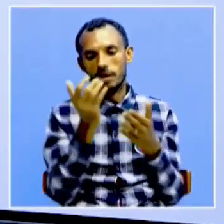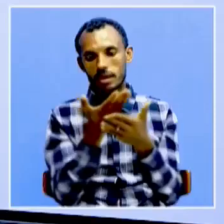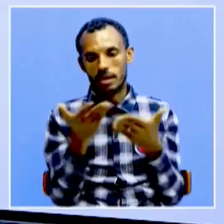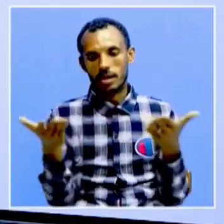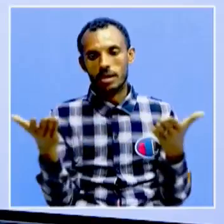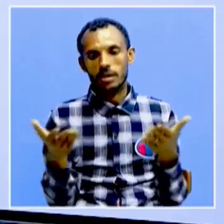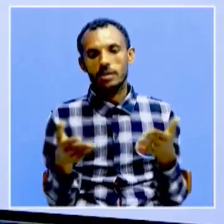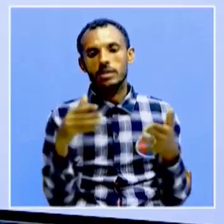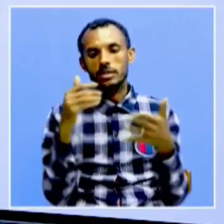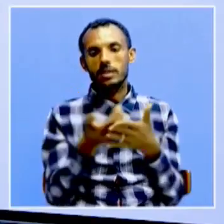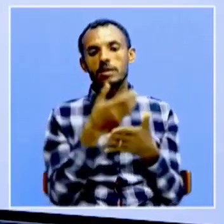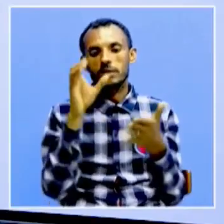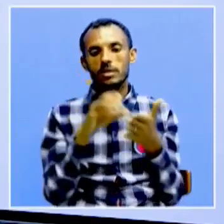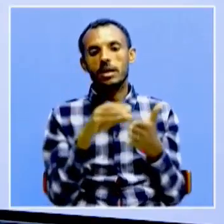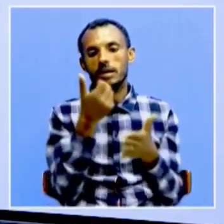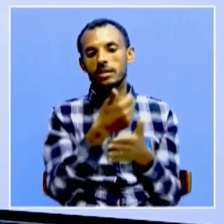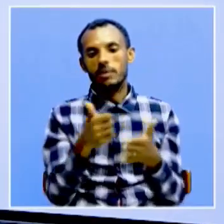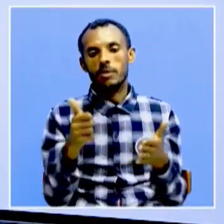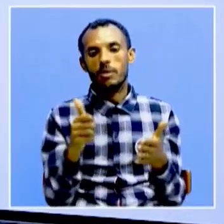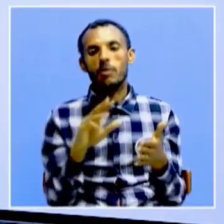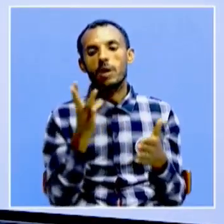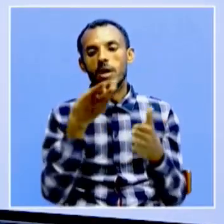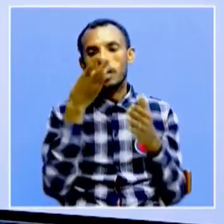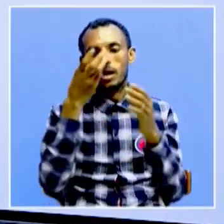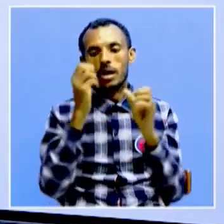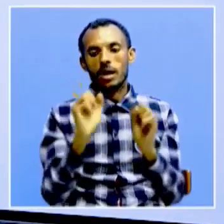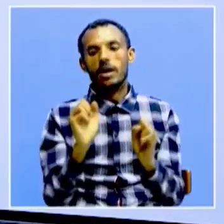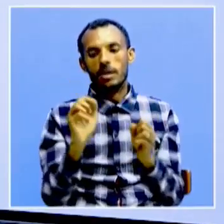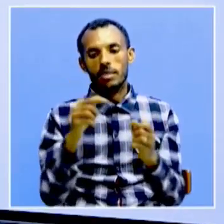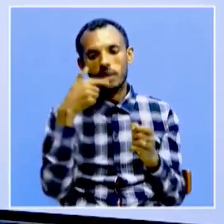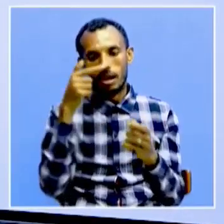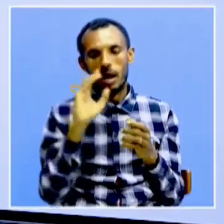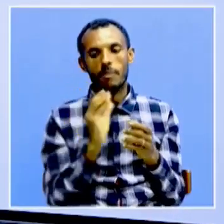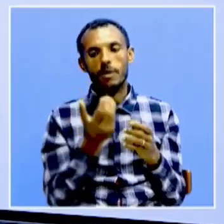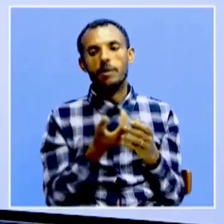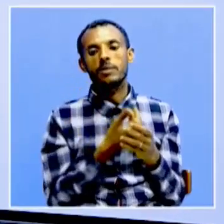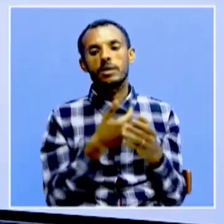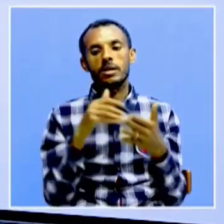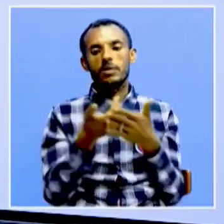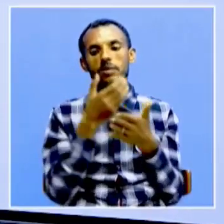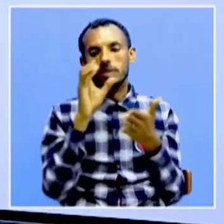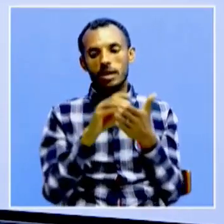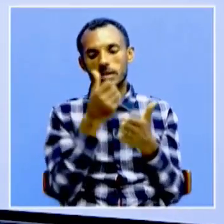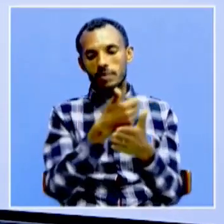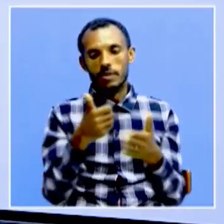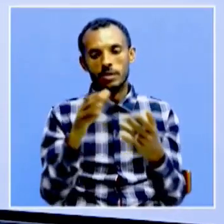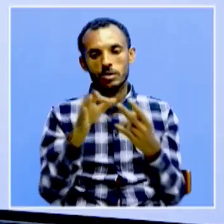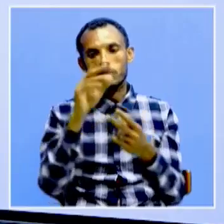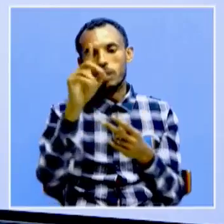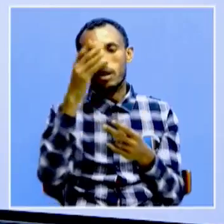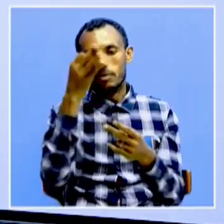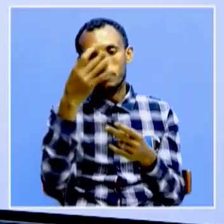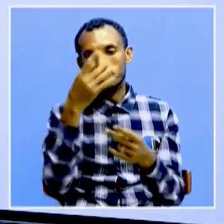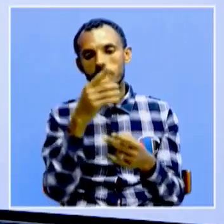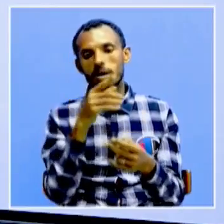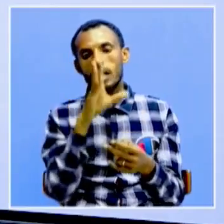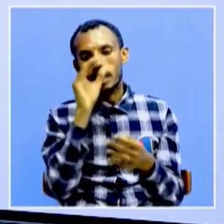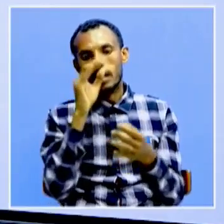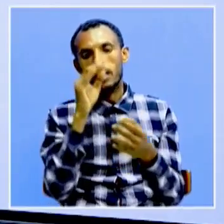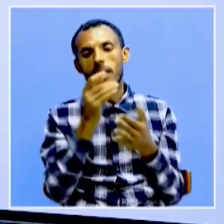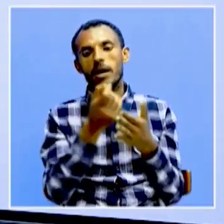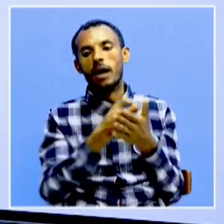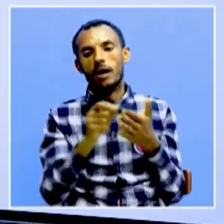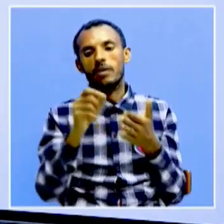new city, Addis Ababa. We can say a new city, Addis Ababa. Use one or choose one of them and then write